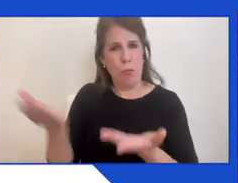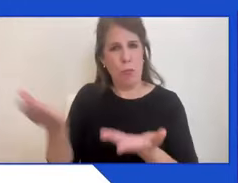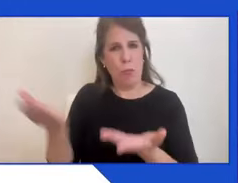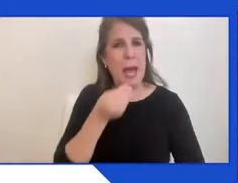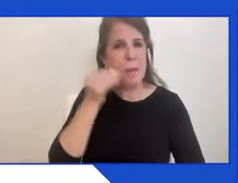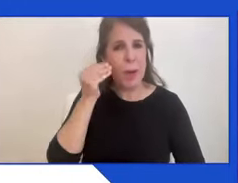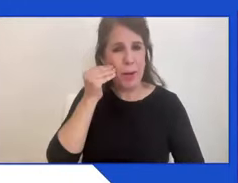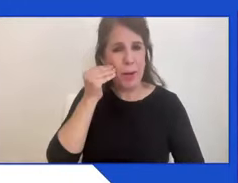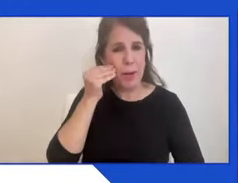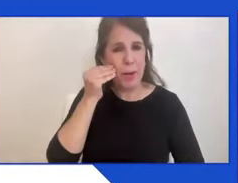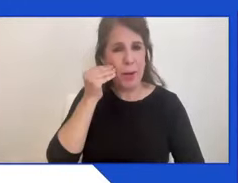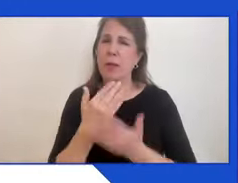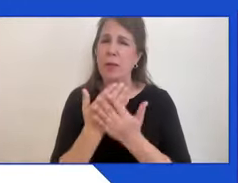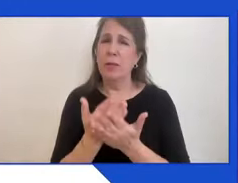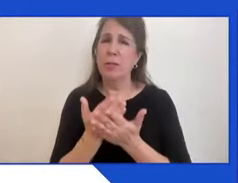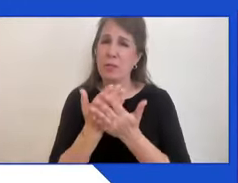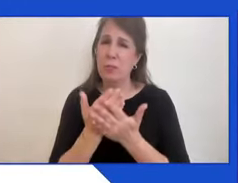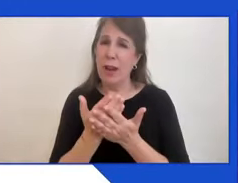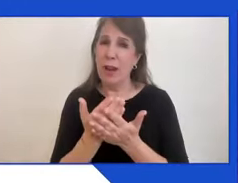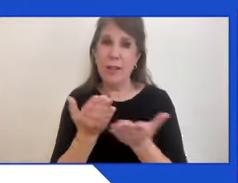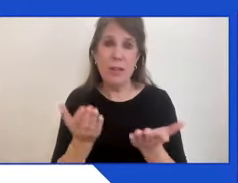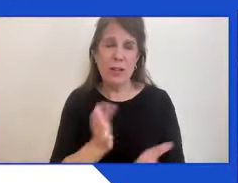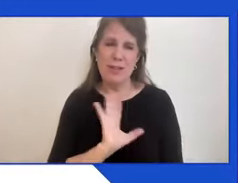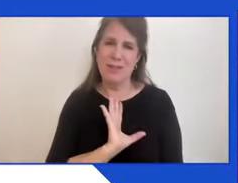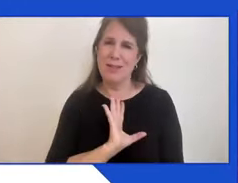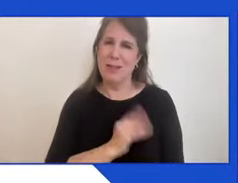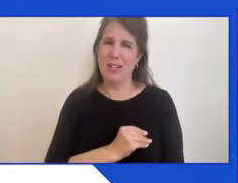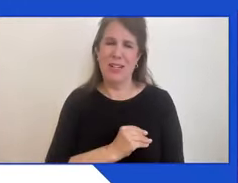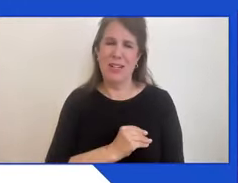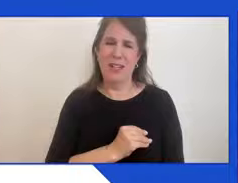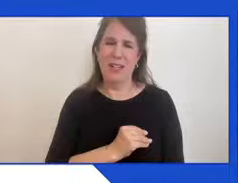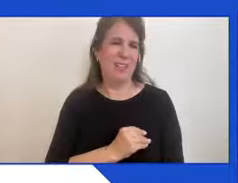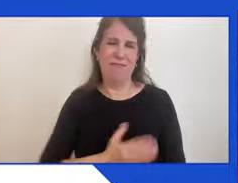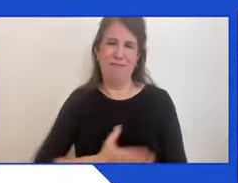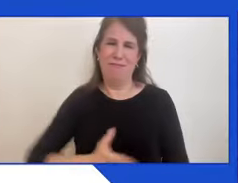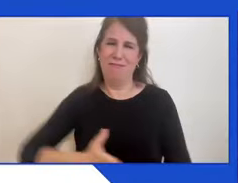I also pray that Hamas ends its reign of terror.